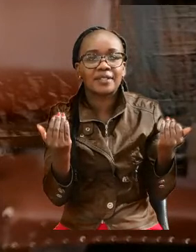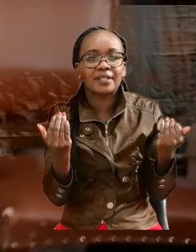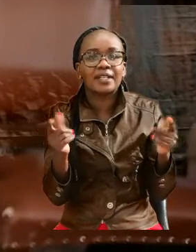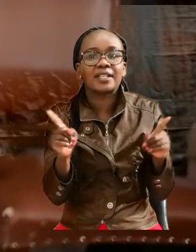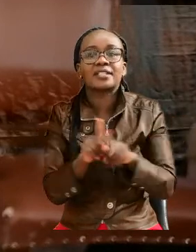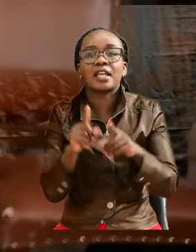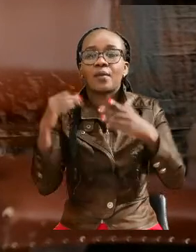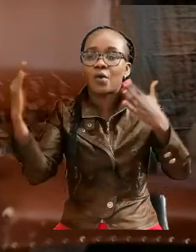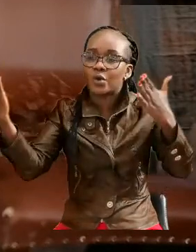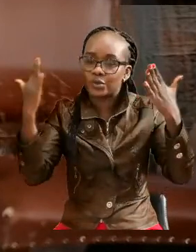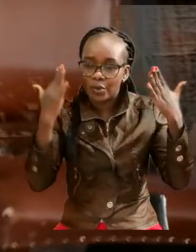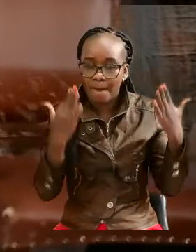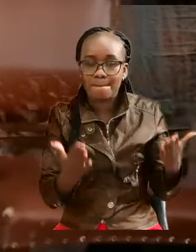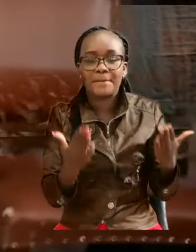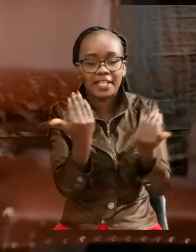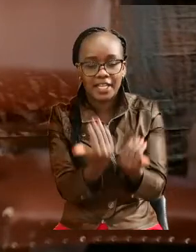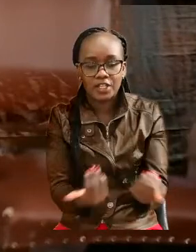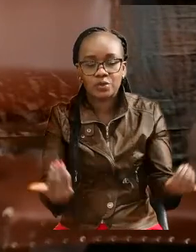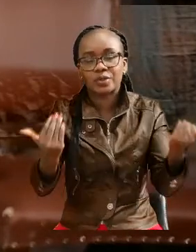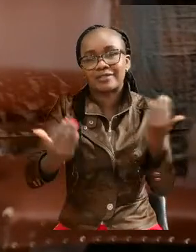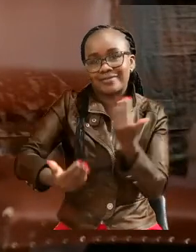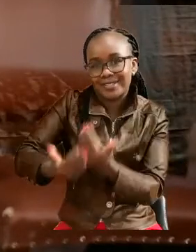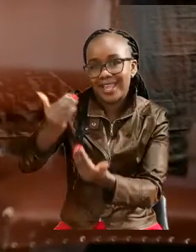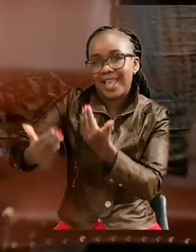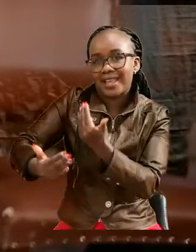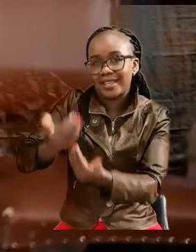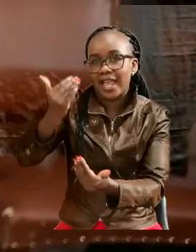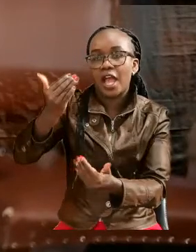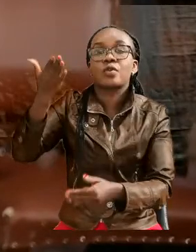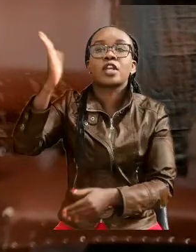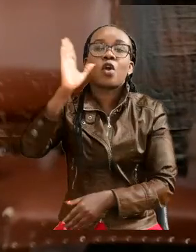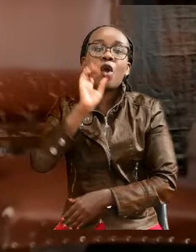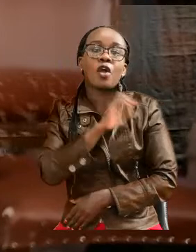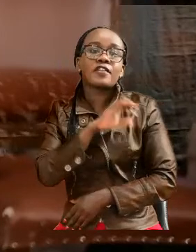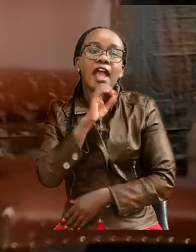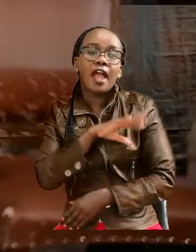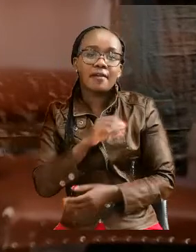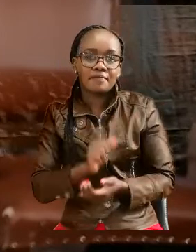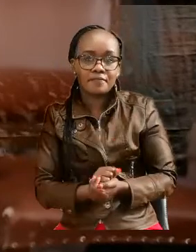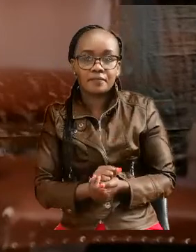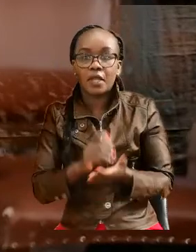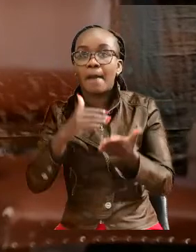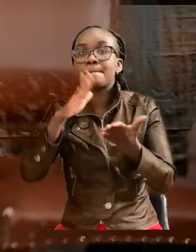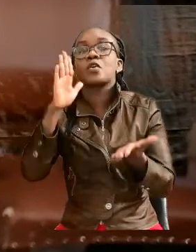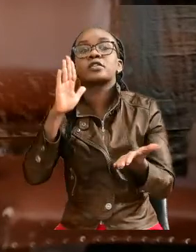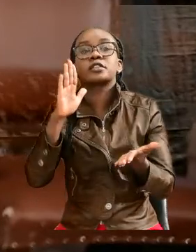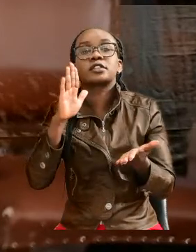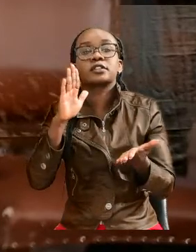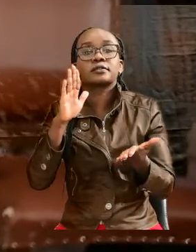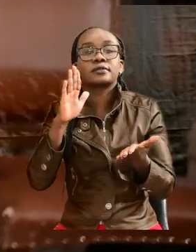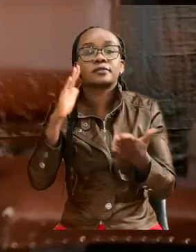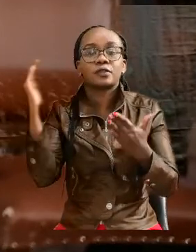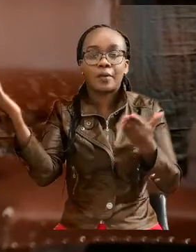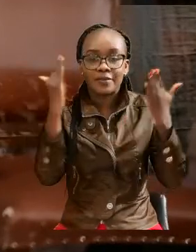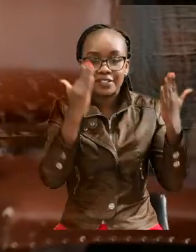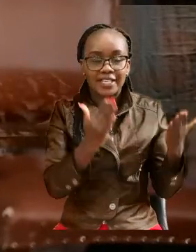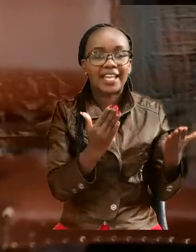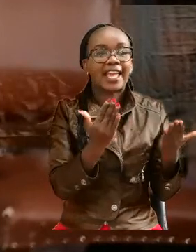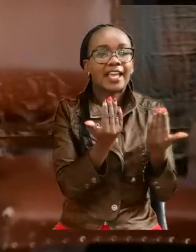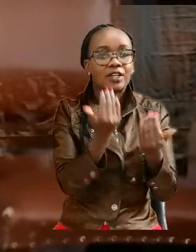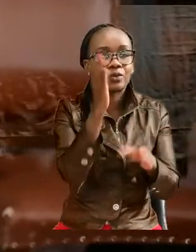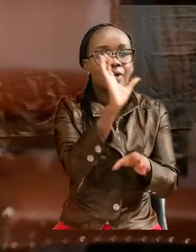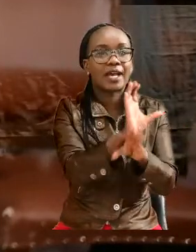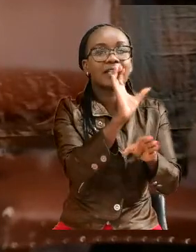we have to bring them up to be God-fearing. Most of us, we were taken to church by